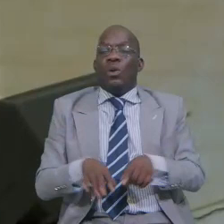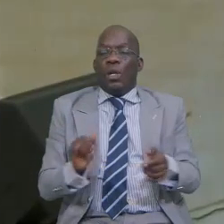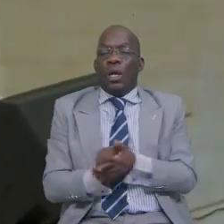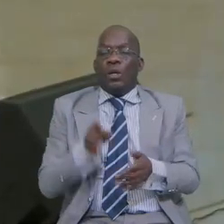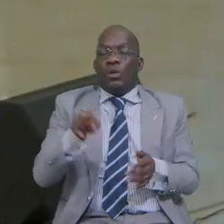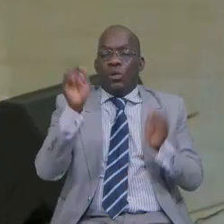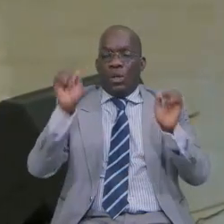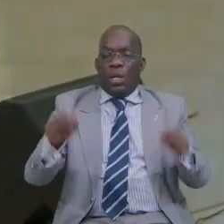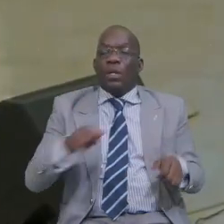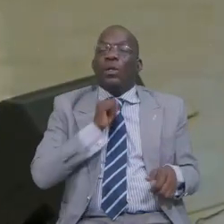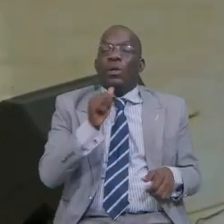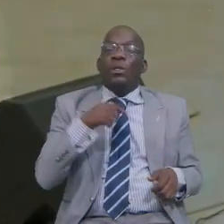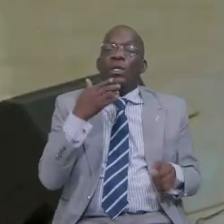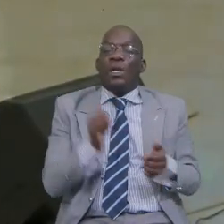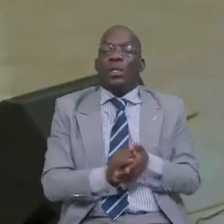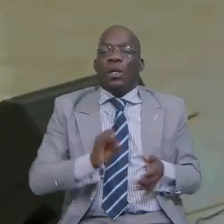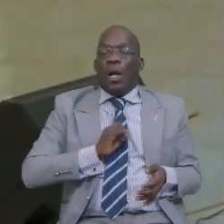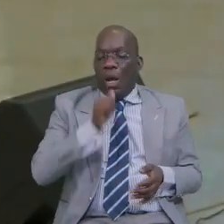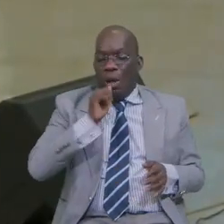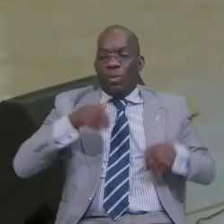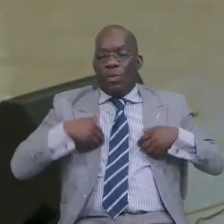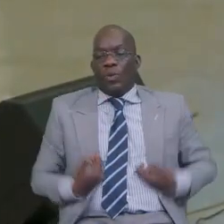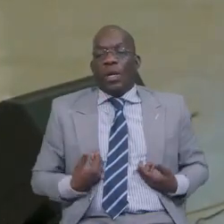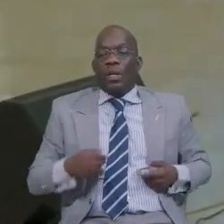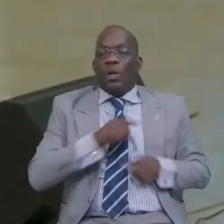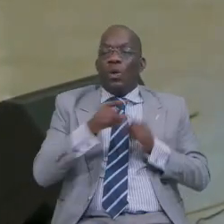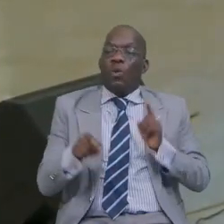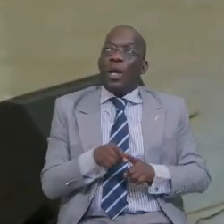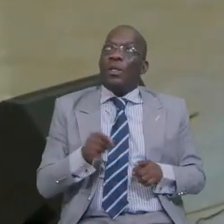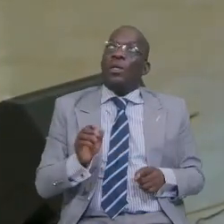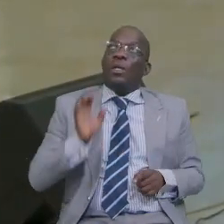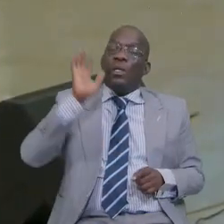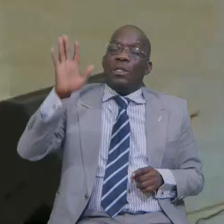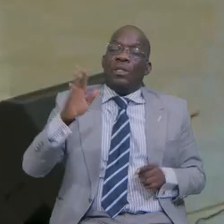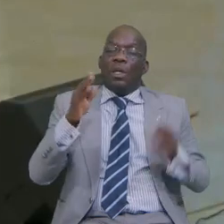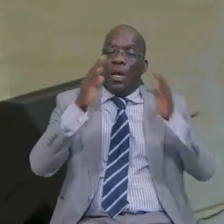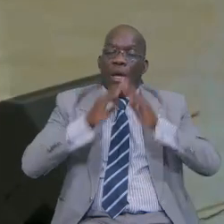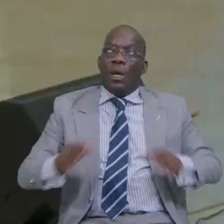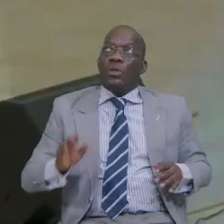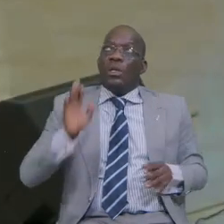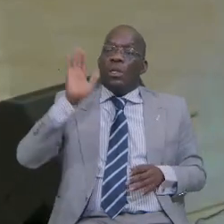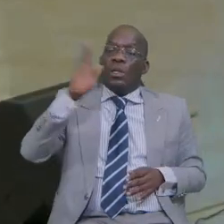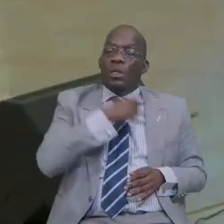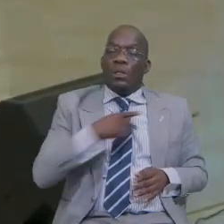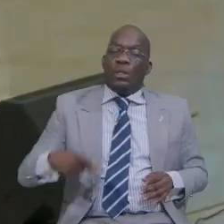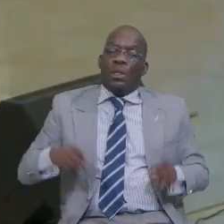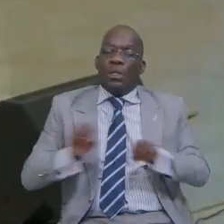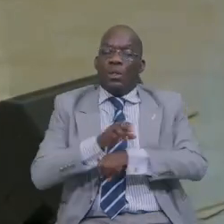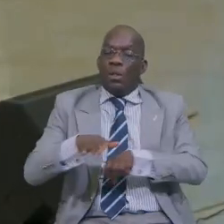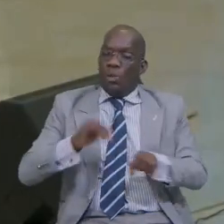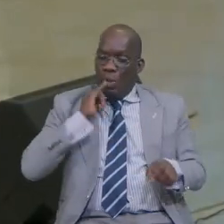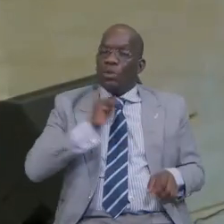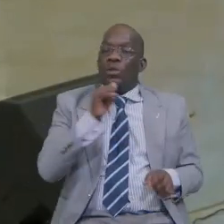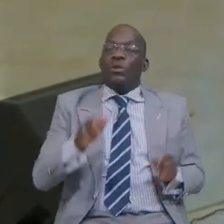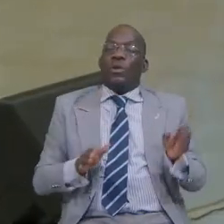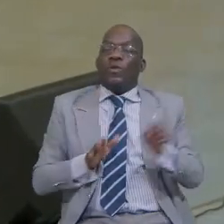say, I'm tired. How can you be tired when his house, when his kingdom has not been filled? That's why he's still